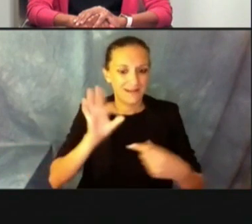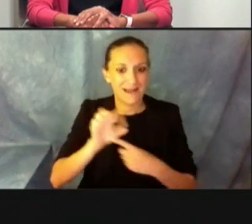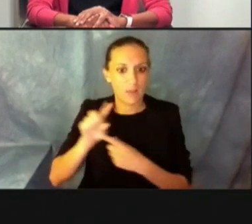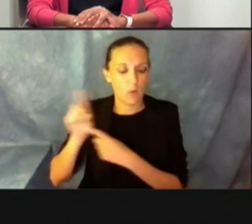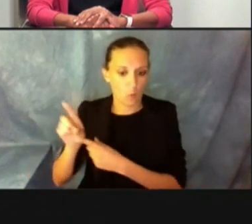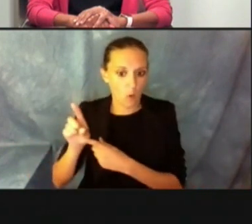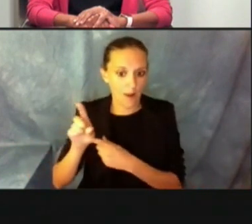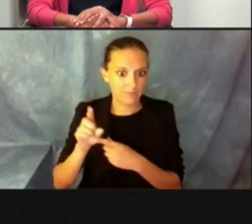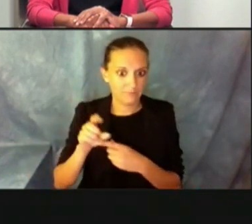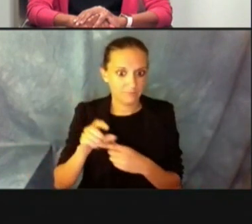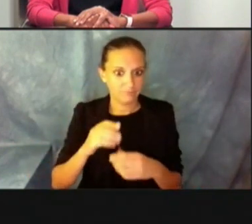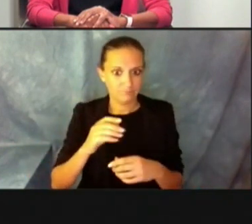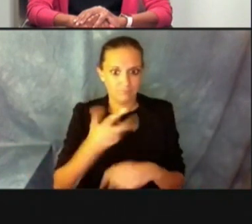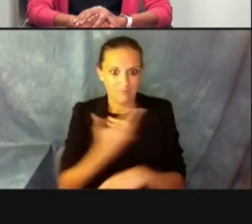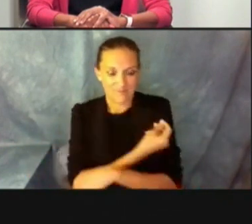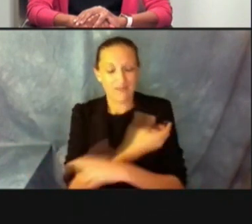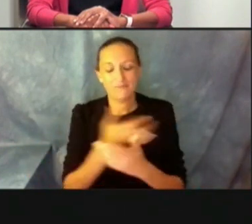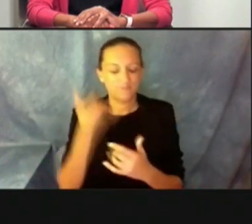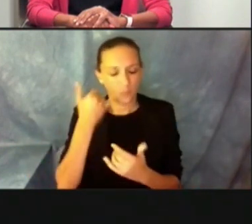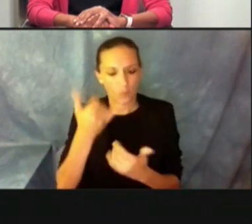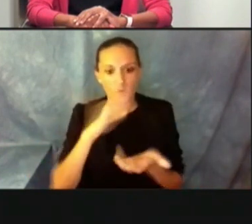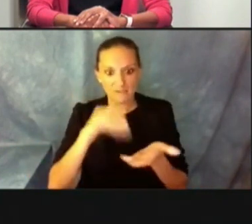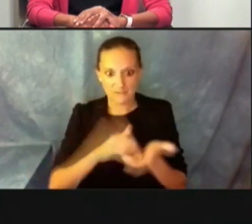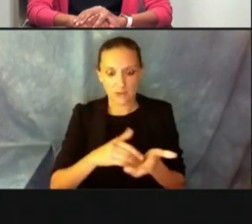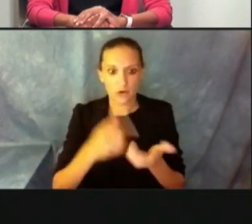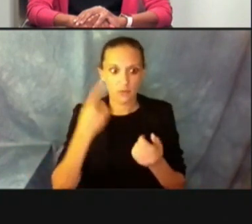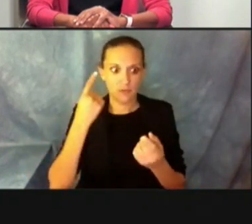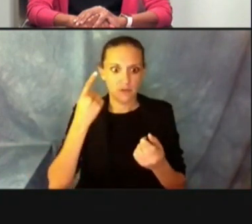urging vaccination in walk-up locations?